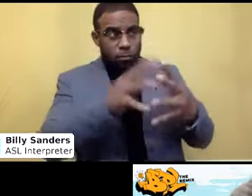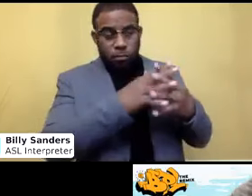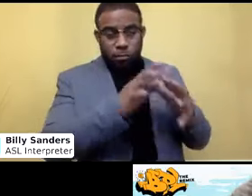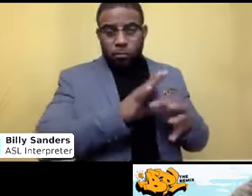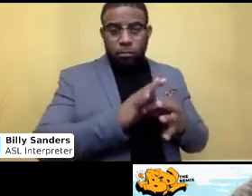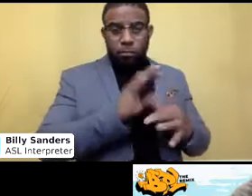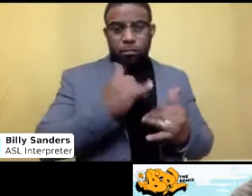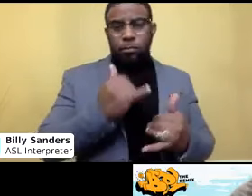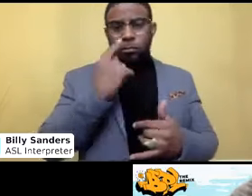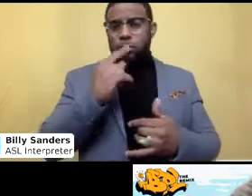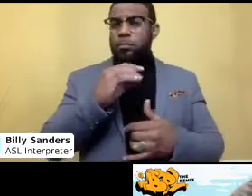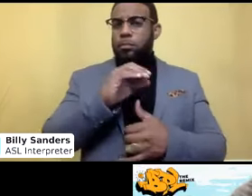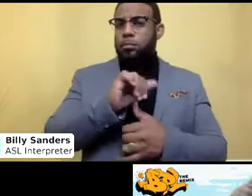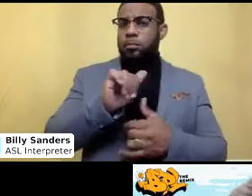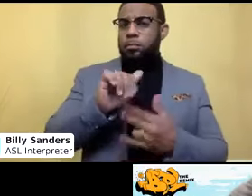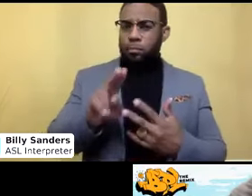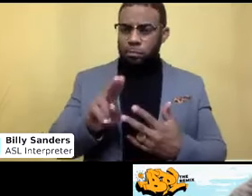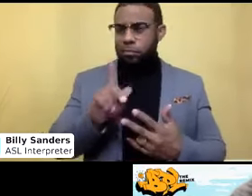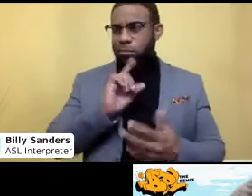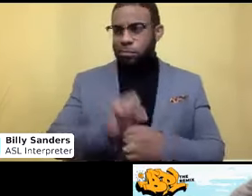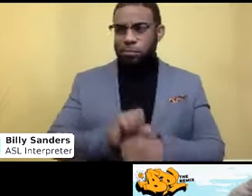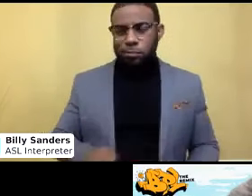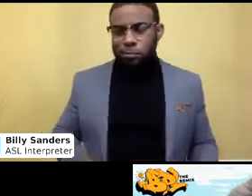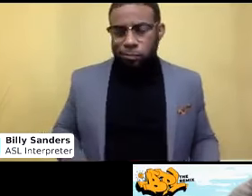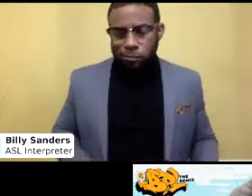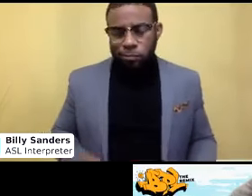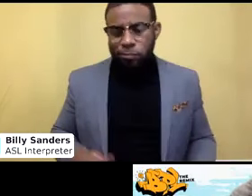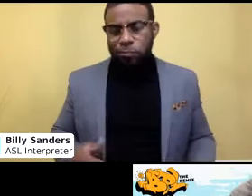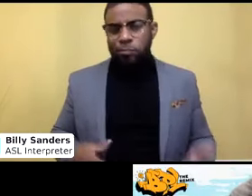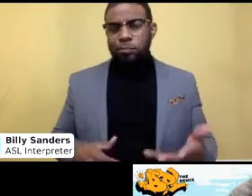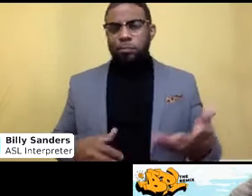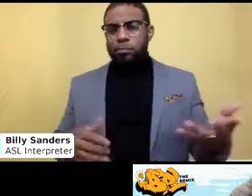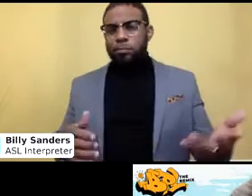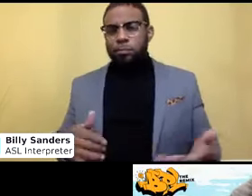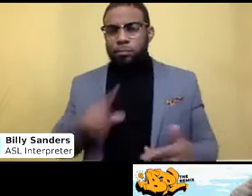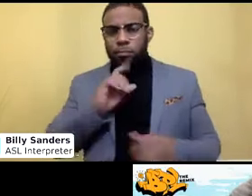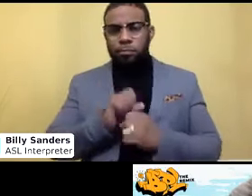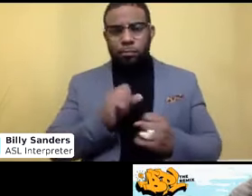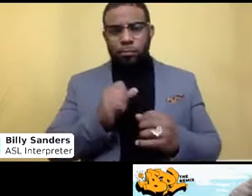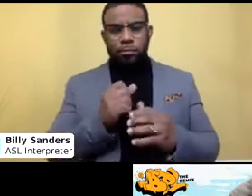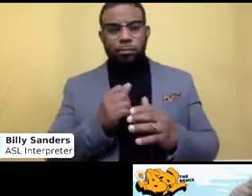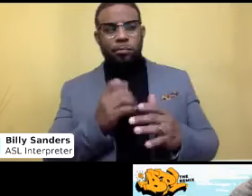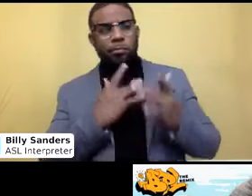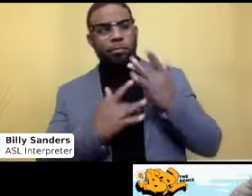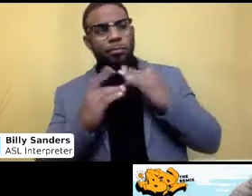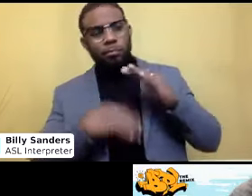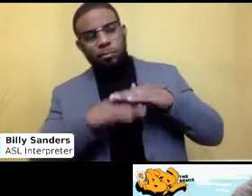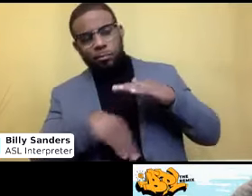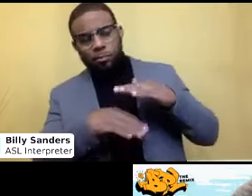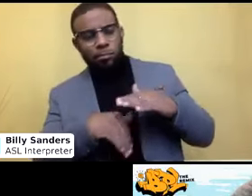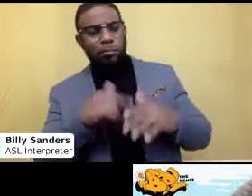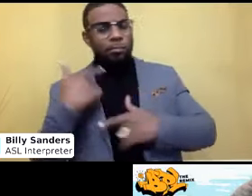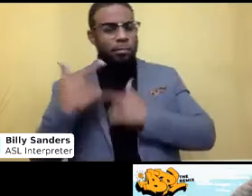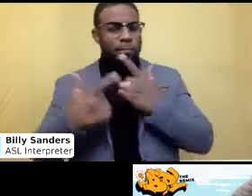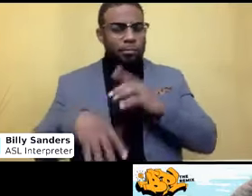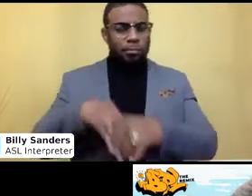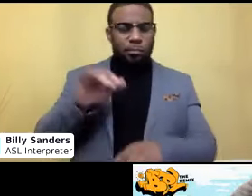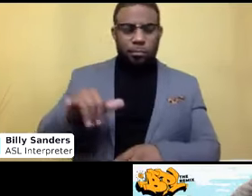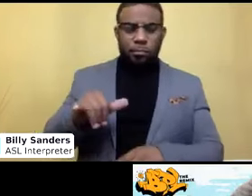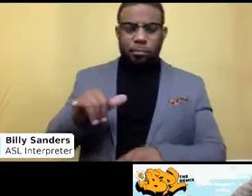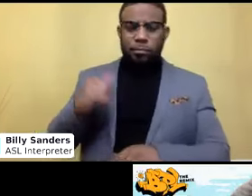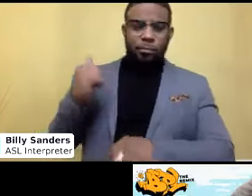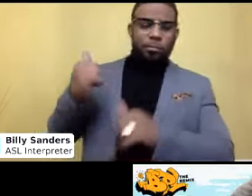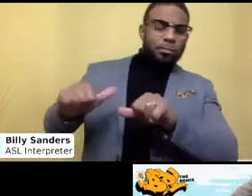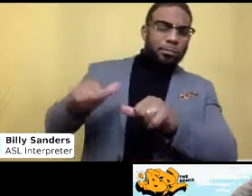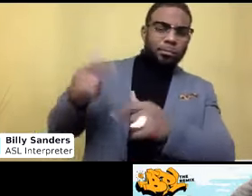the AU, which is really has really fallen short, and the legacy that it comes out of it's rejected